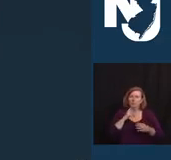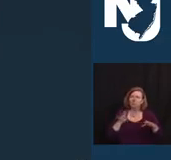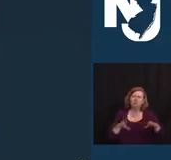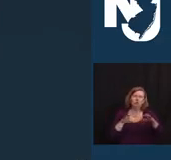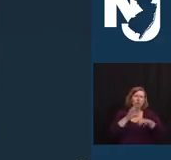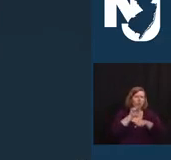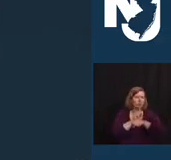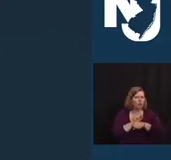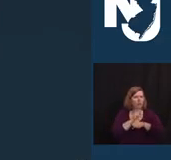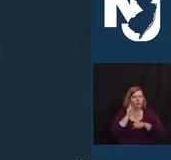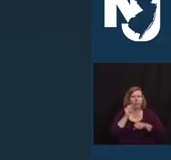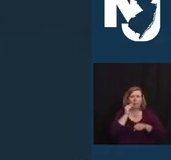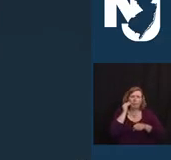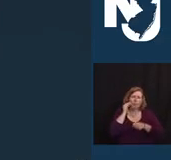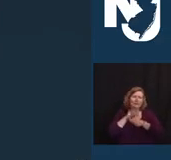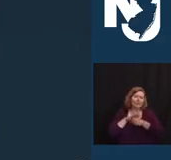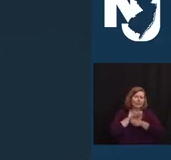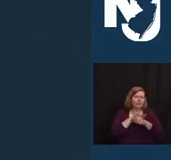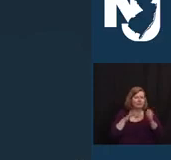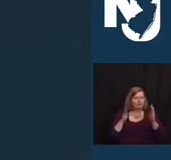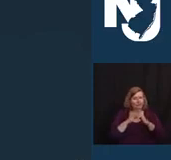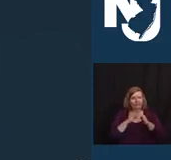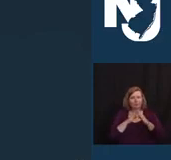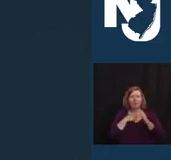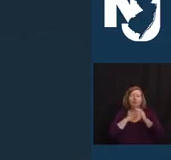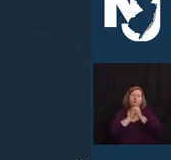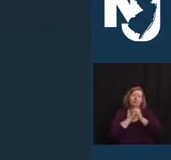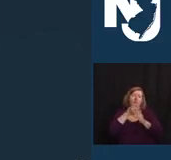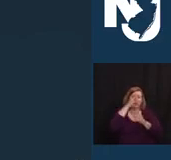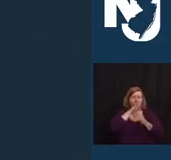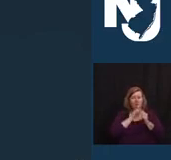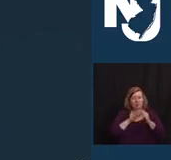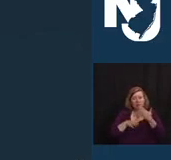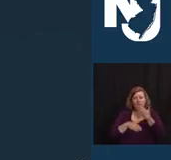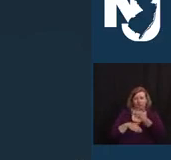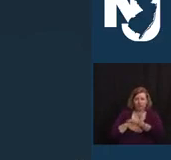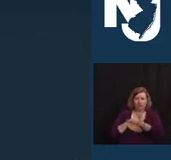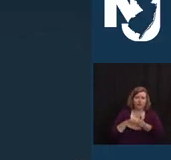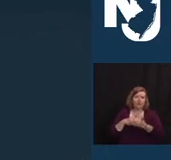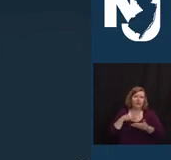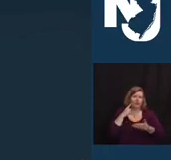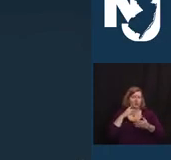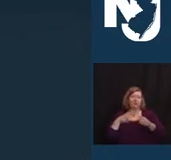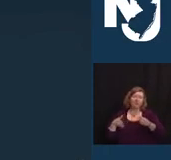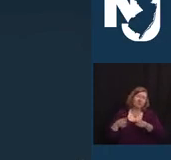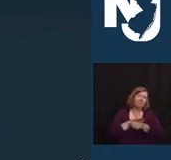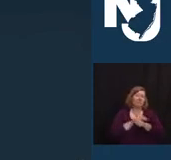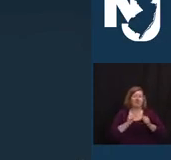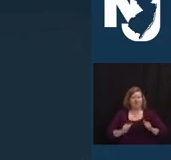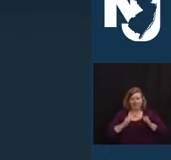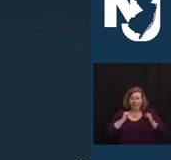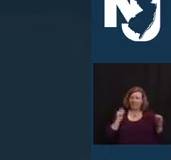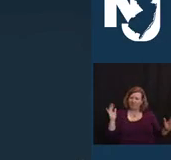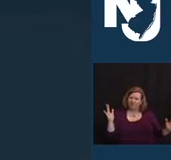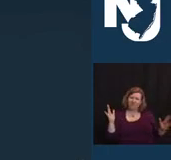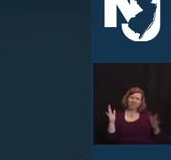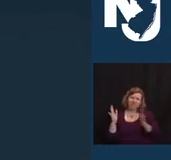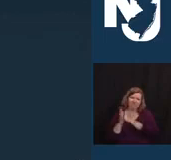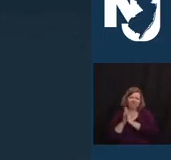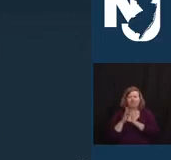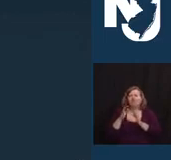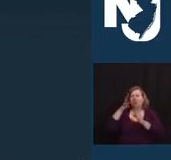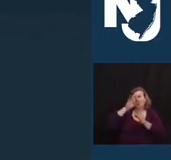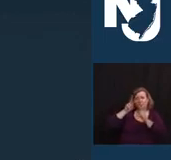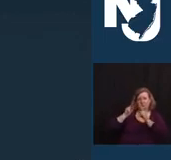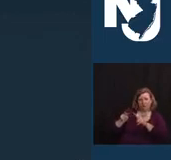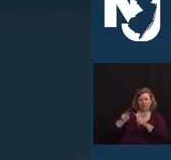lived, we pray for God to bless Alice for a lifetime of good work and good deeds, and may God watch over her, her